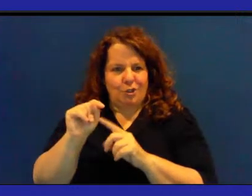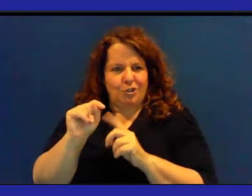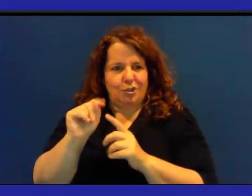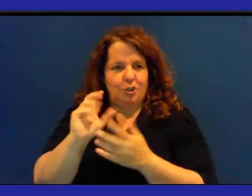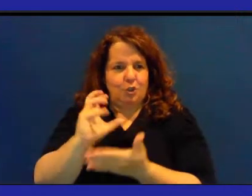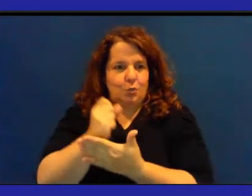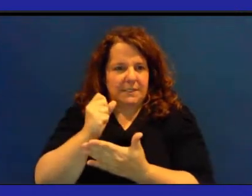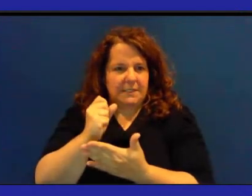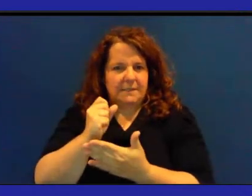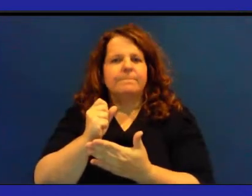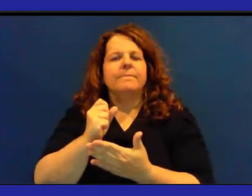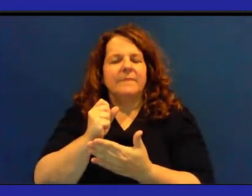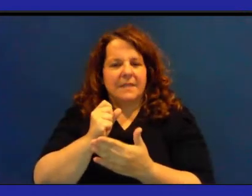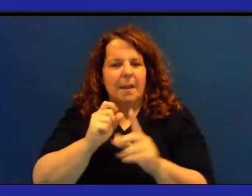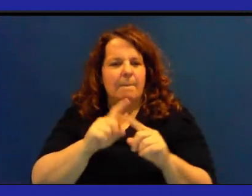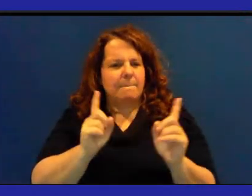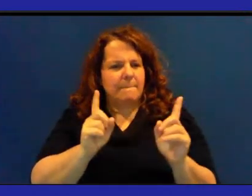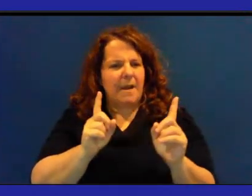but I mean